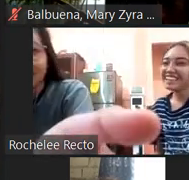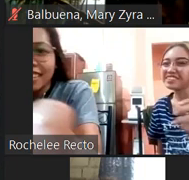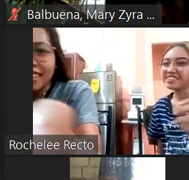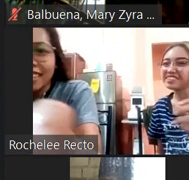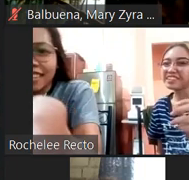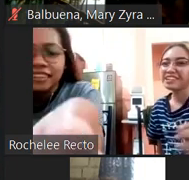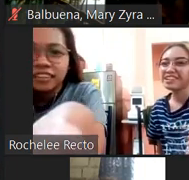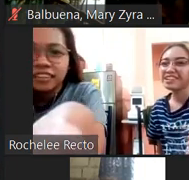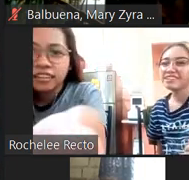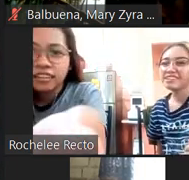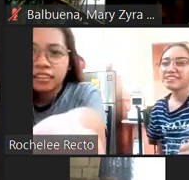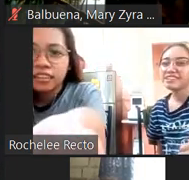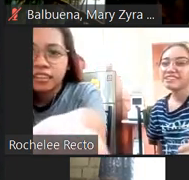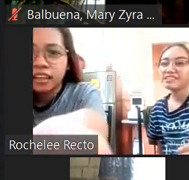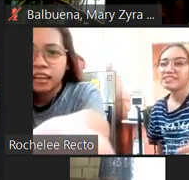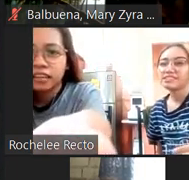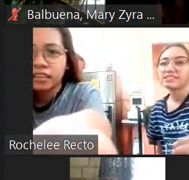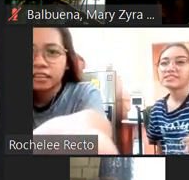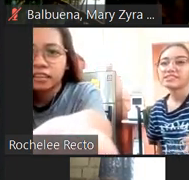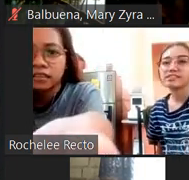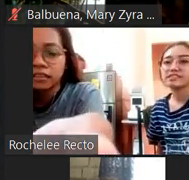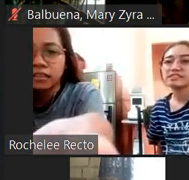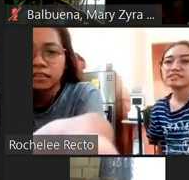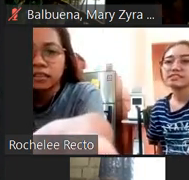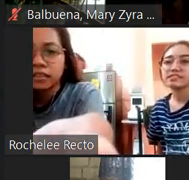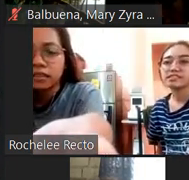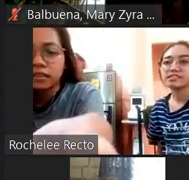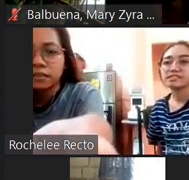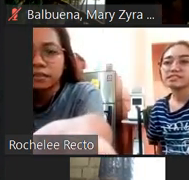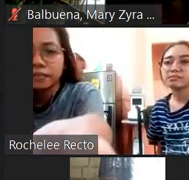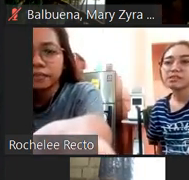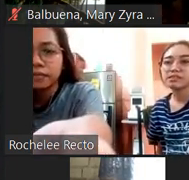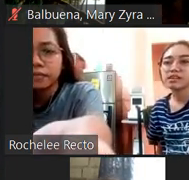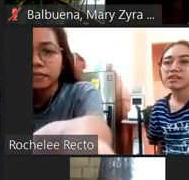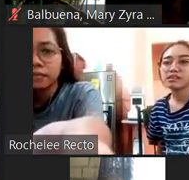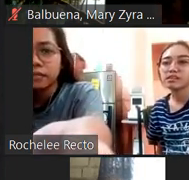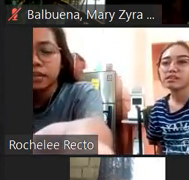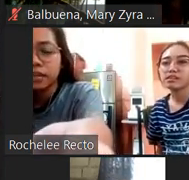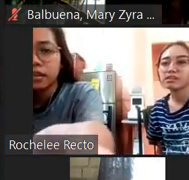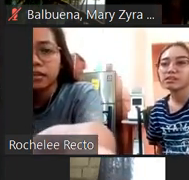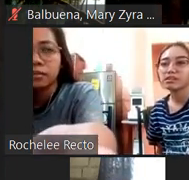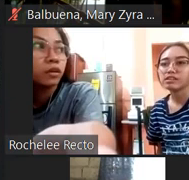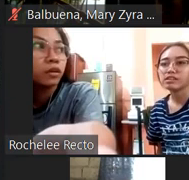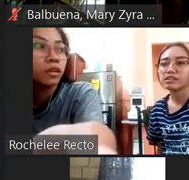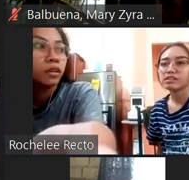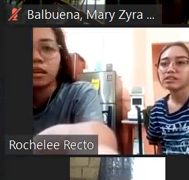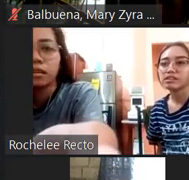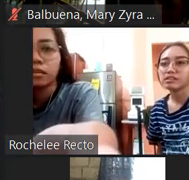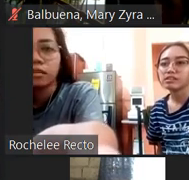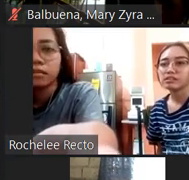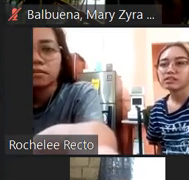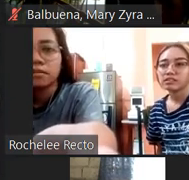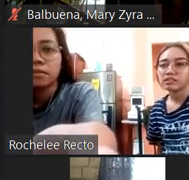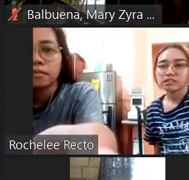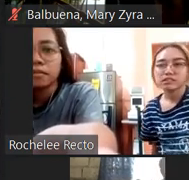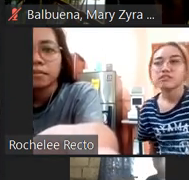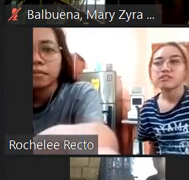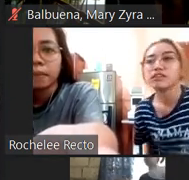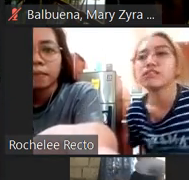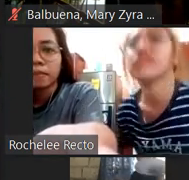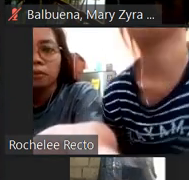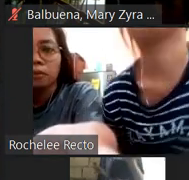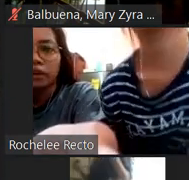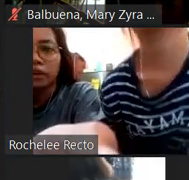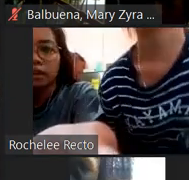receive dated tomorrow will not be catered na. Okay, so remember guys that your attendance sa